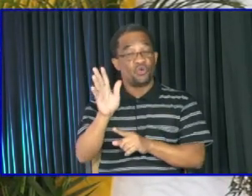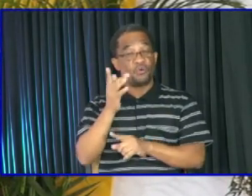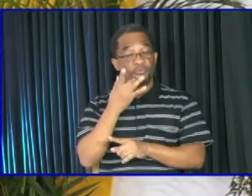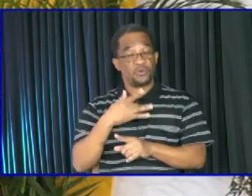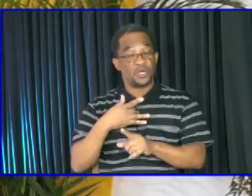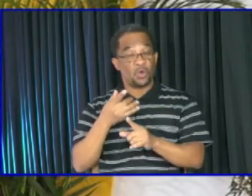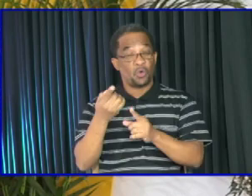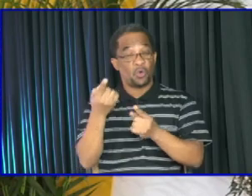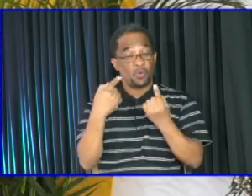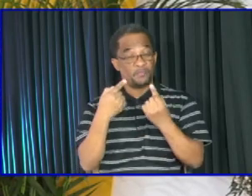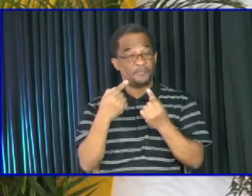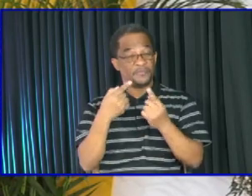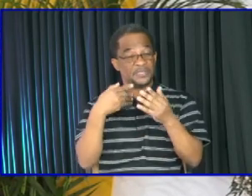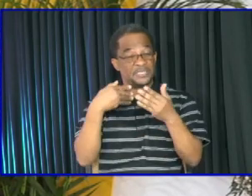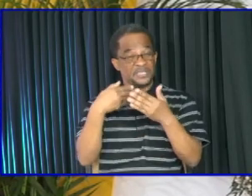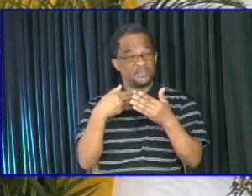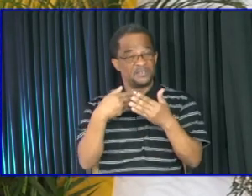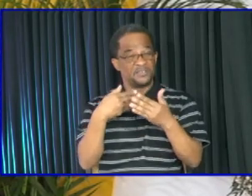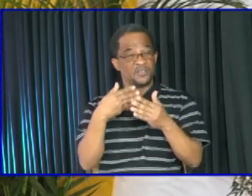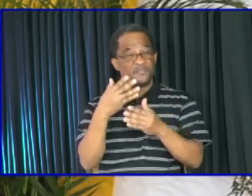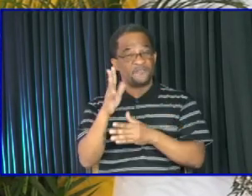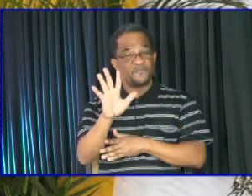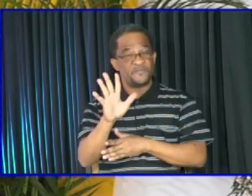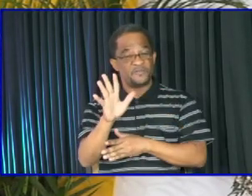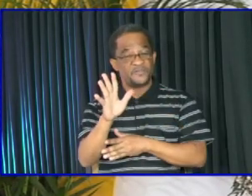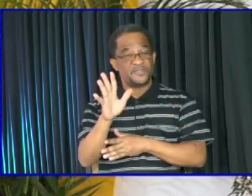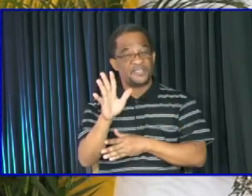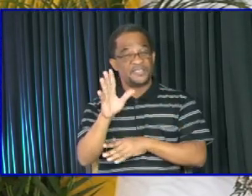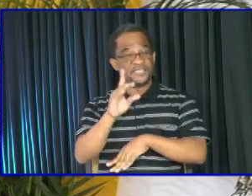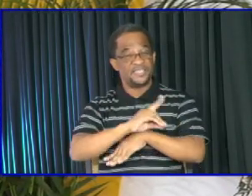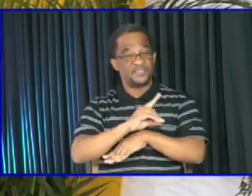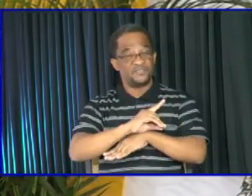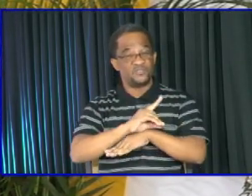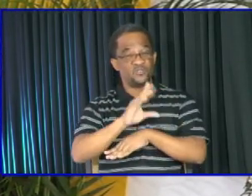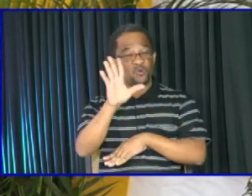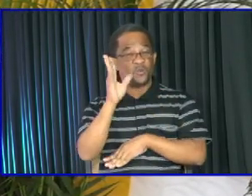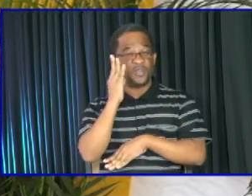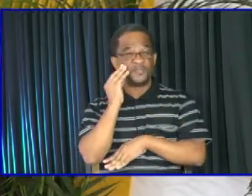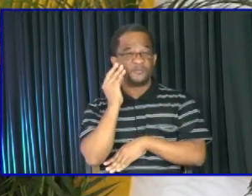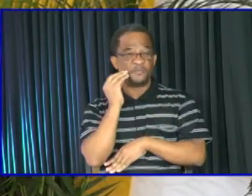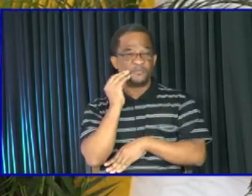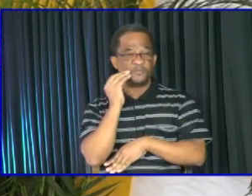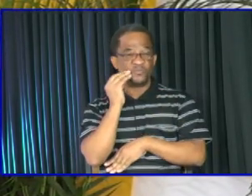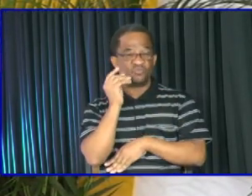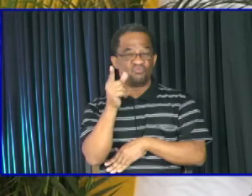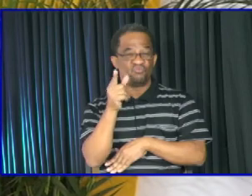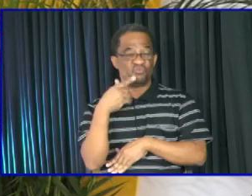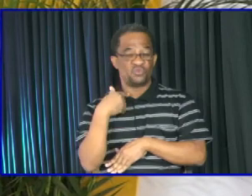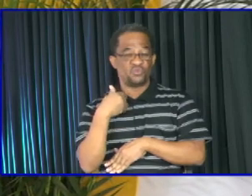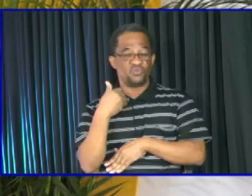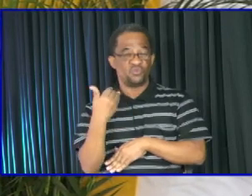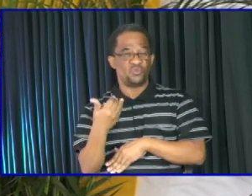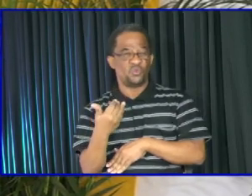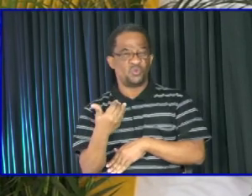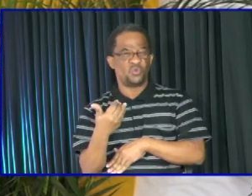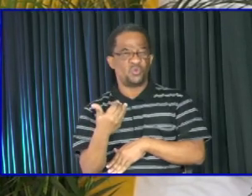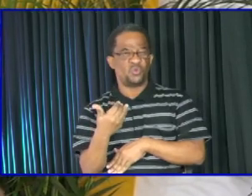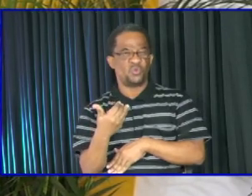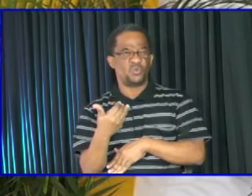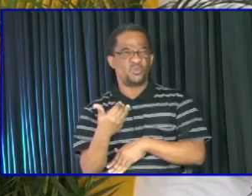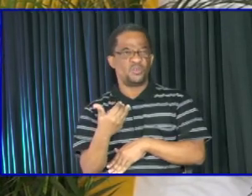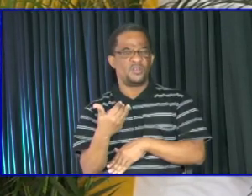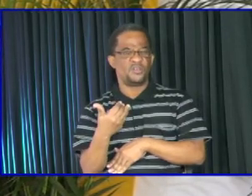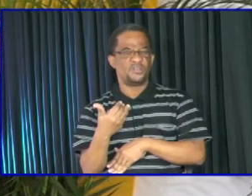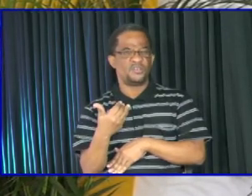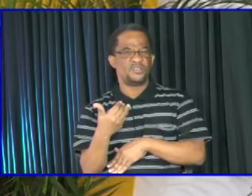of your dating experience. In fact, you are at an advanced place. It's no longer dating.